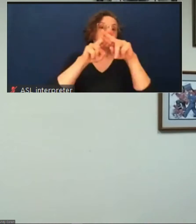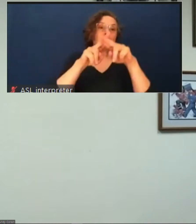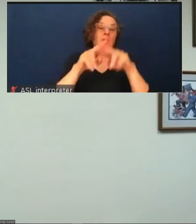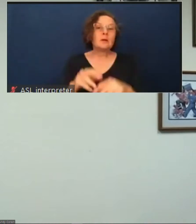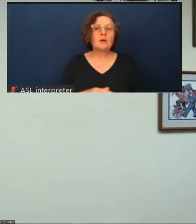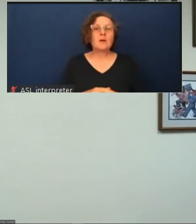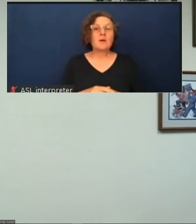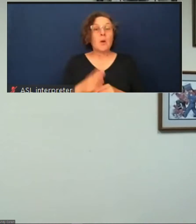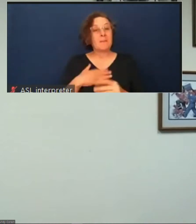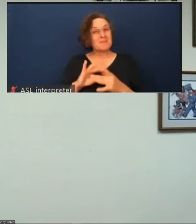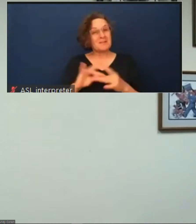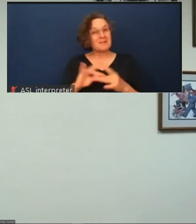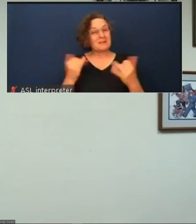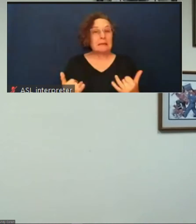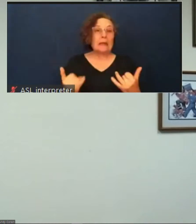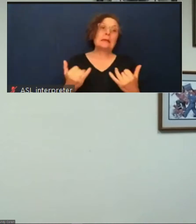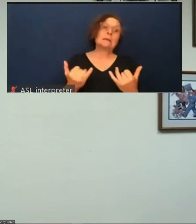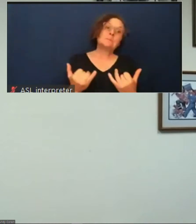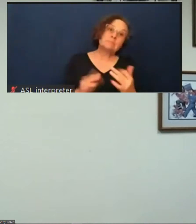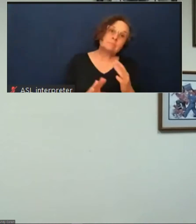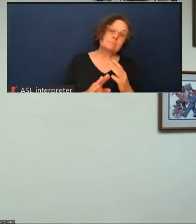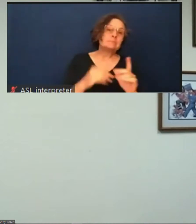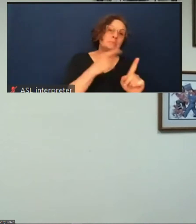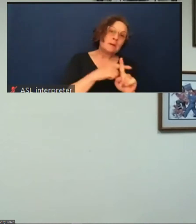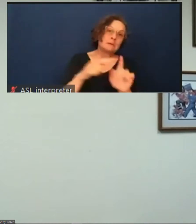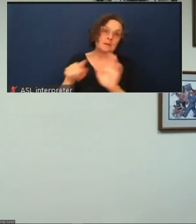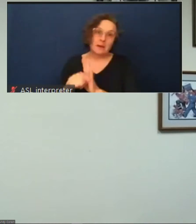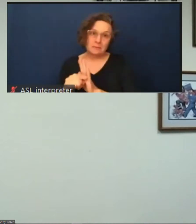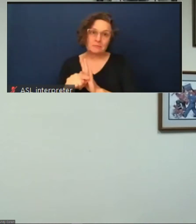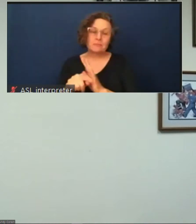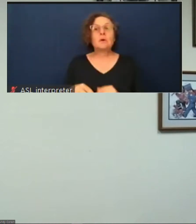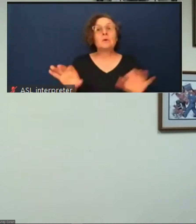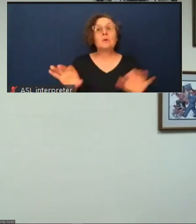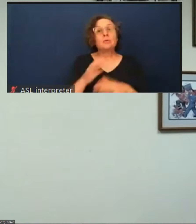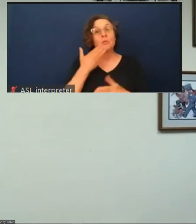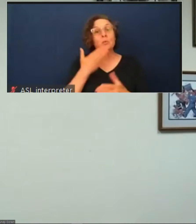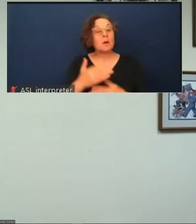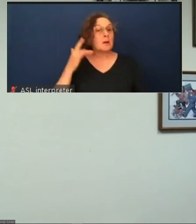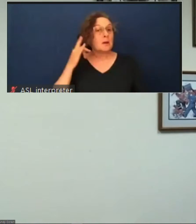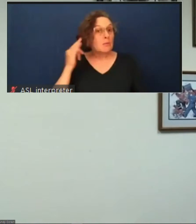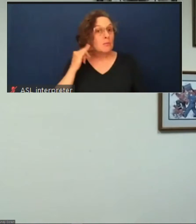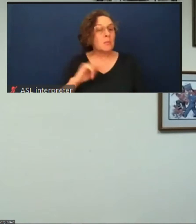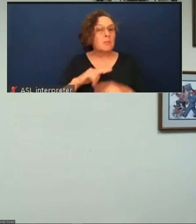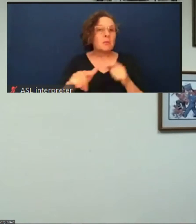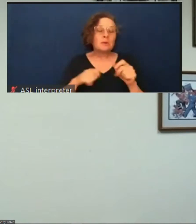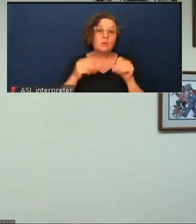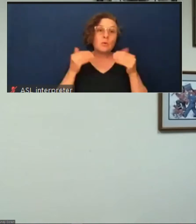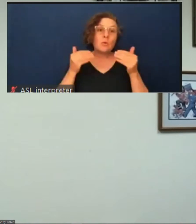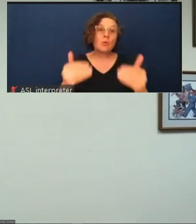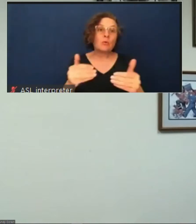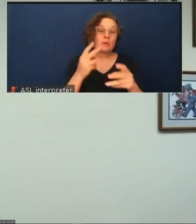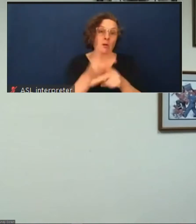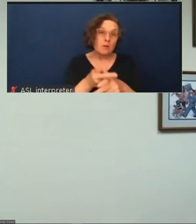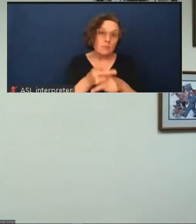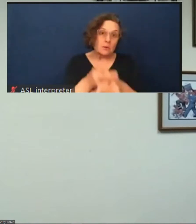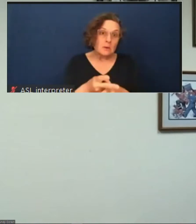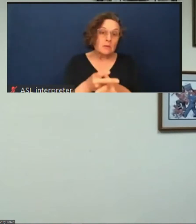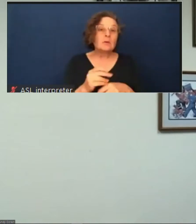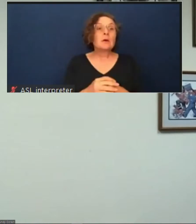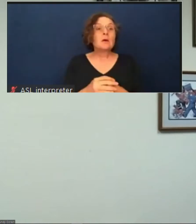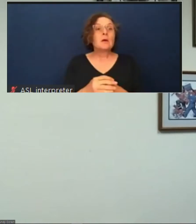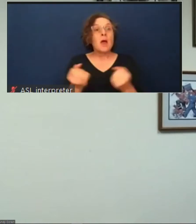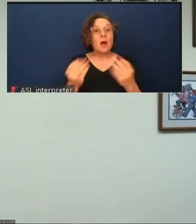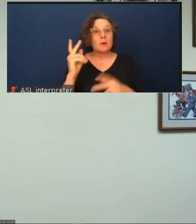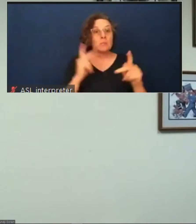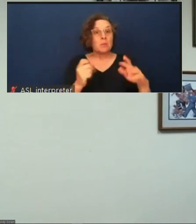message. We're doing well here in the county and in California, but we need to proceed with caution. The cases and hospitalizations have